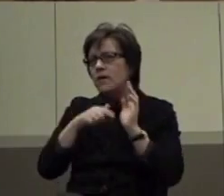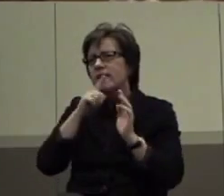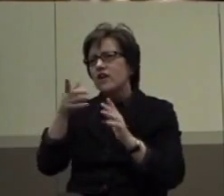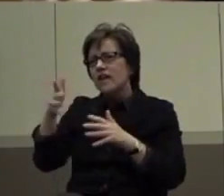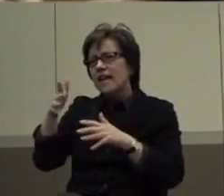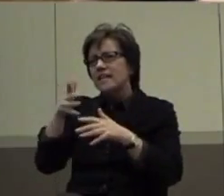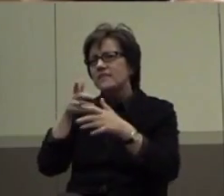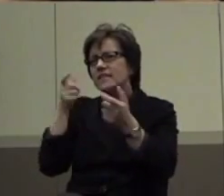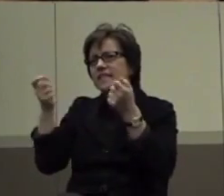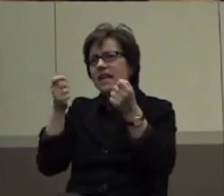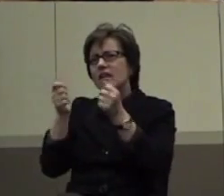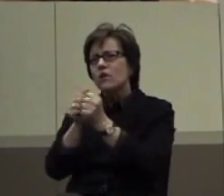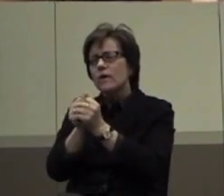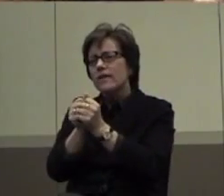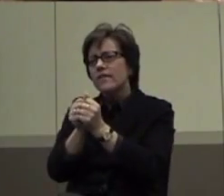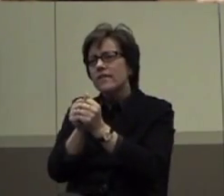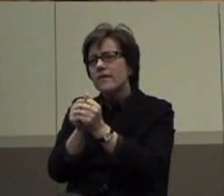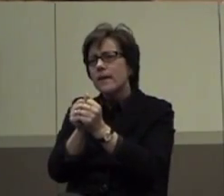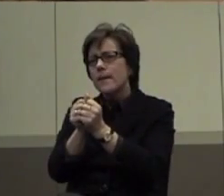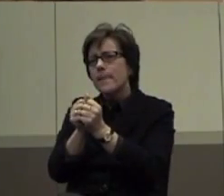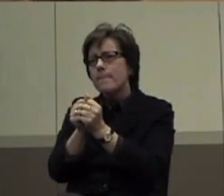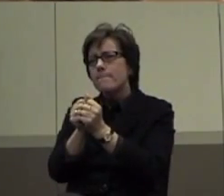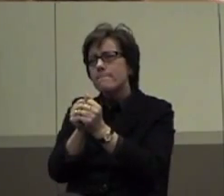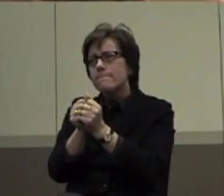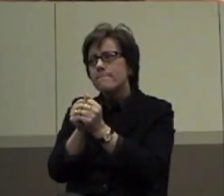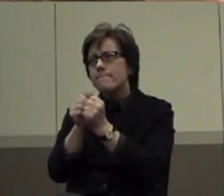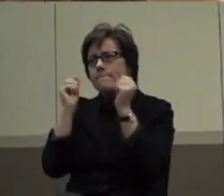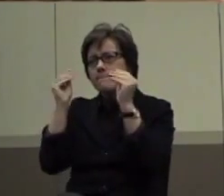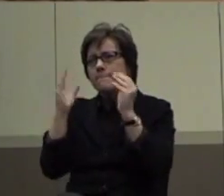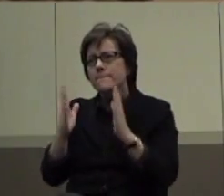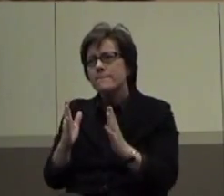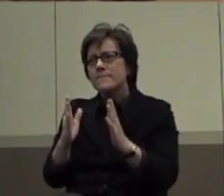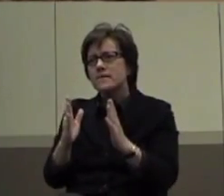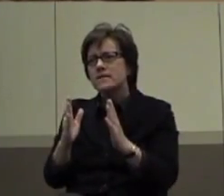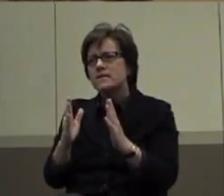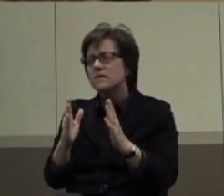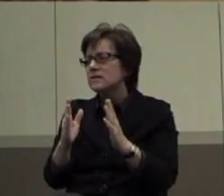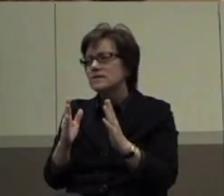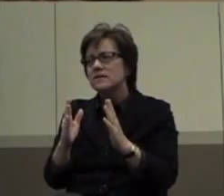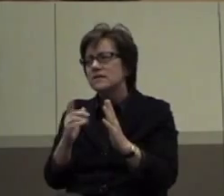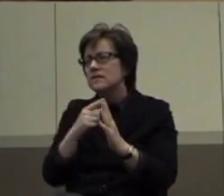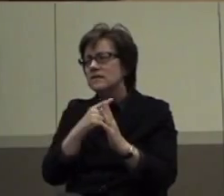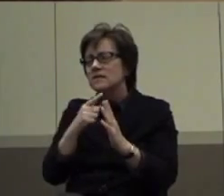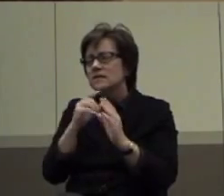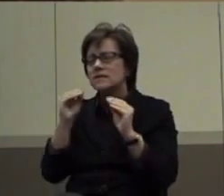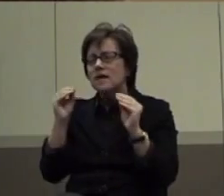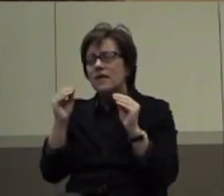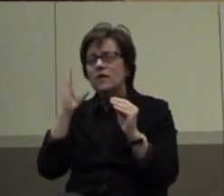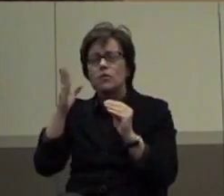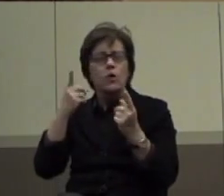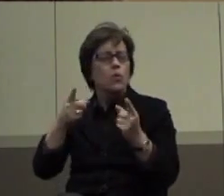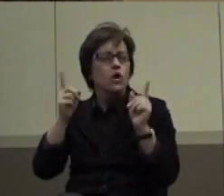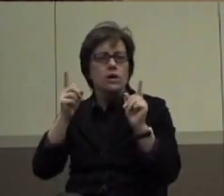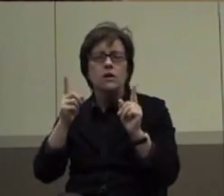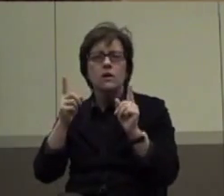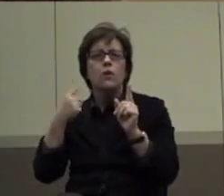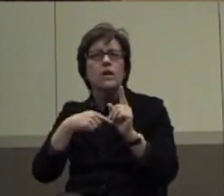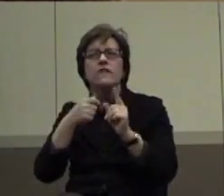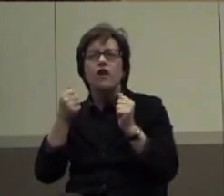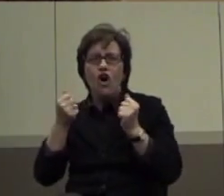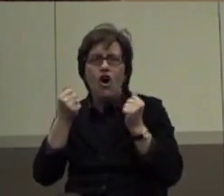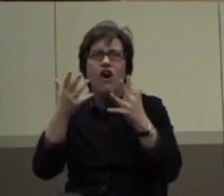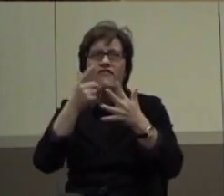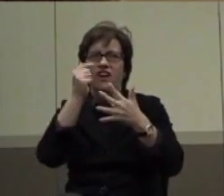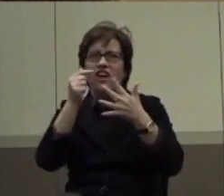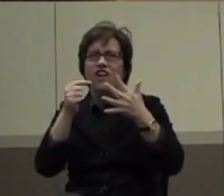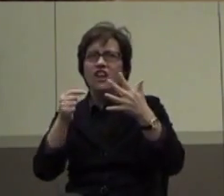with a teacher where no solution is going to work. Everything we offer and we have offered,